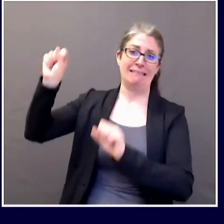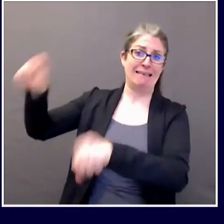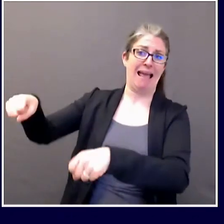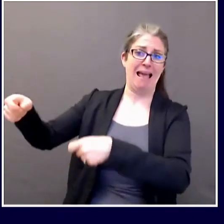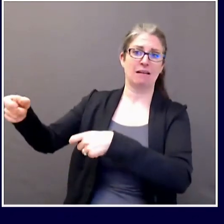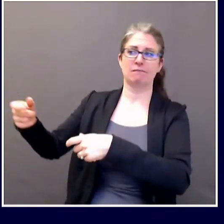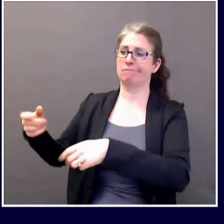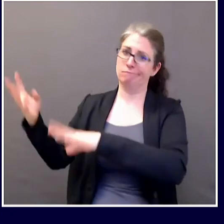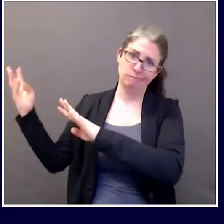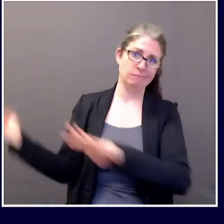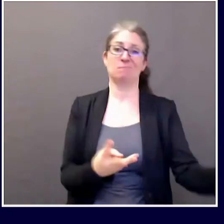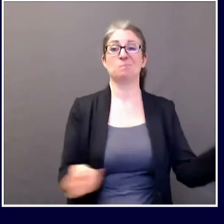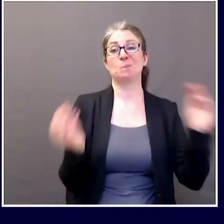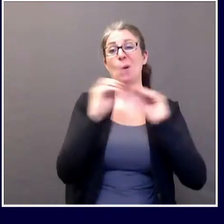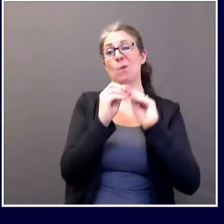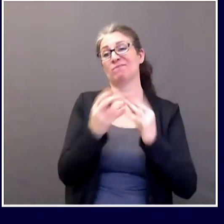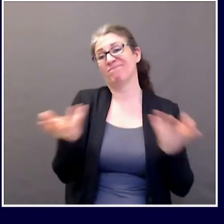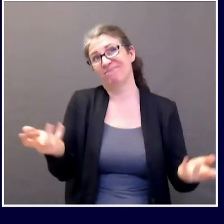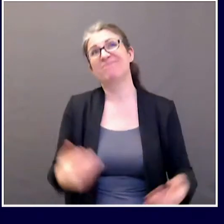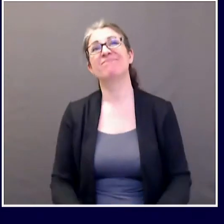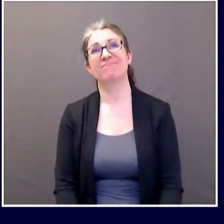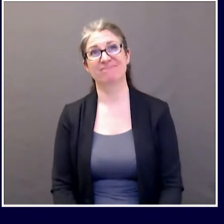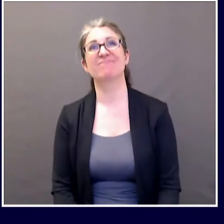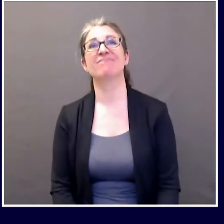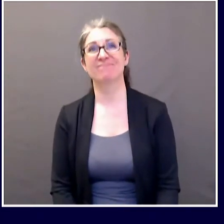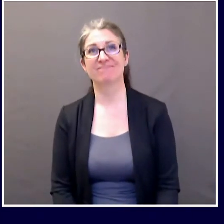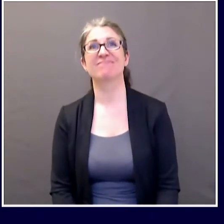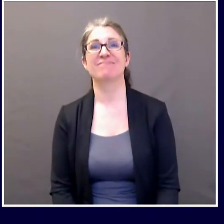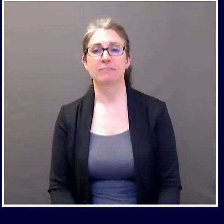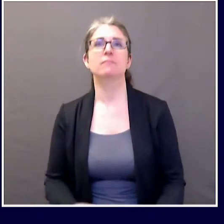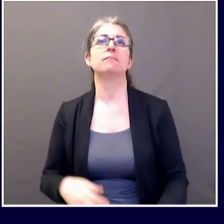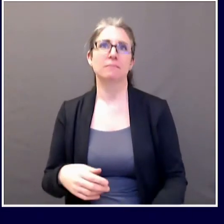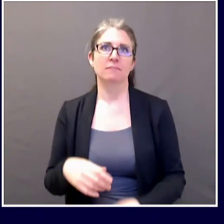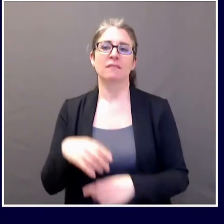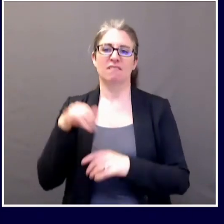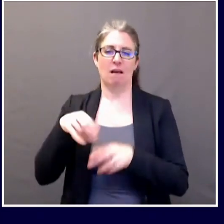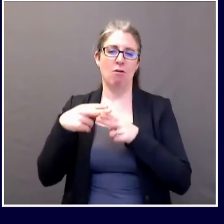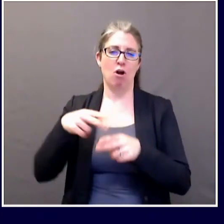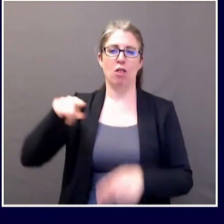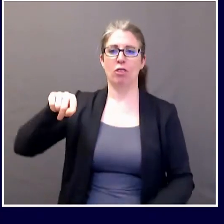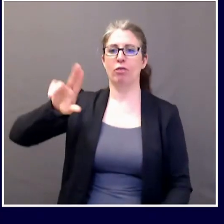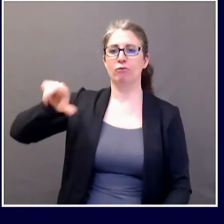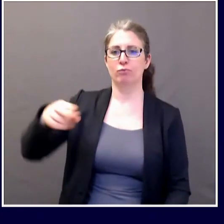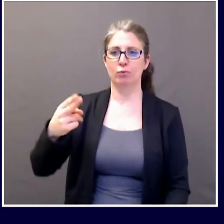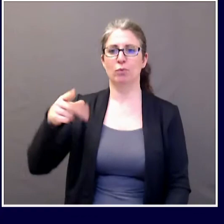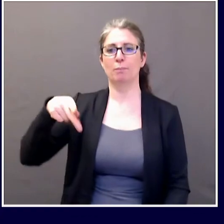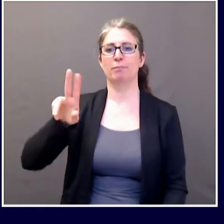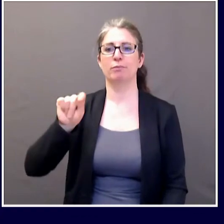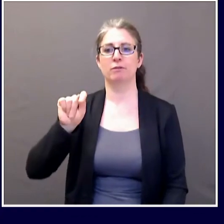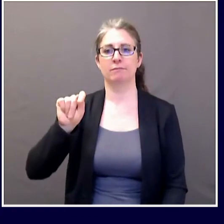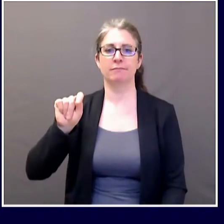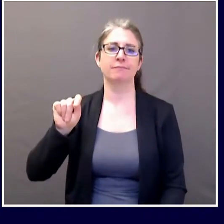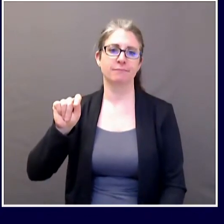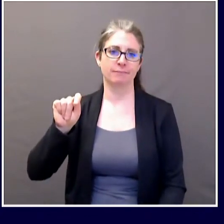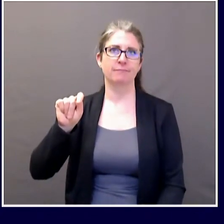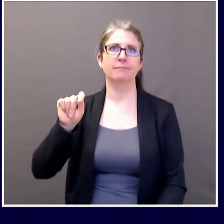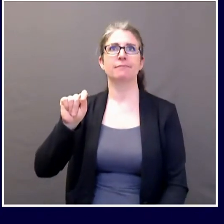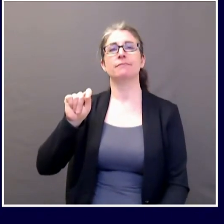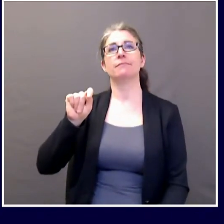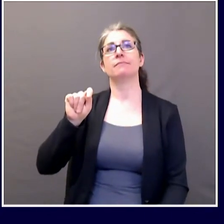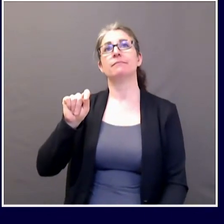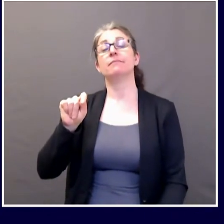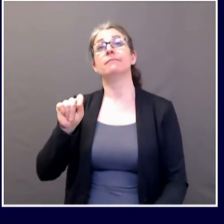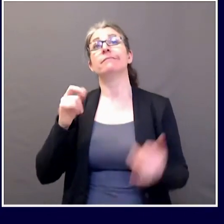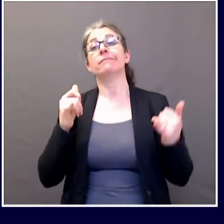With that, let me just recap what we talked about a little bit earlier, which is how to think about these new vaccines that are